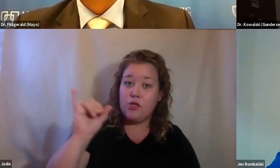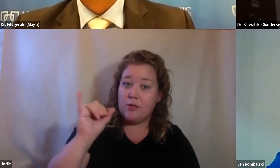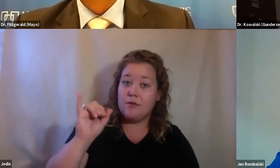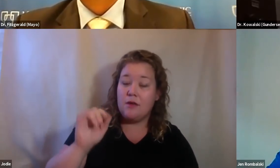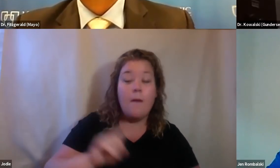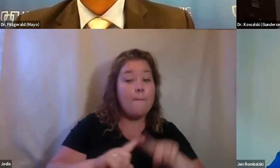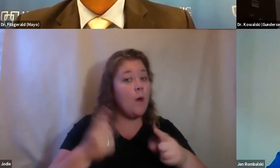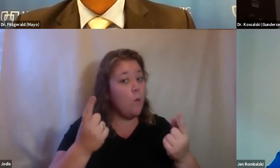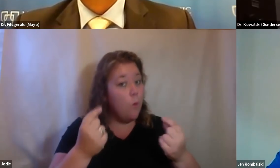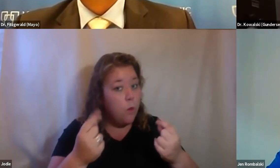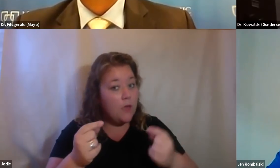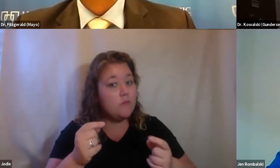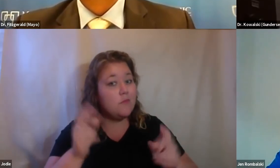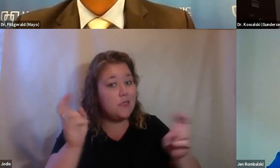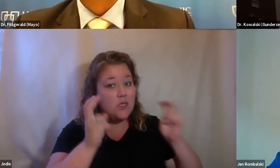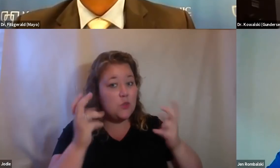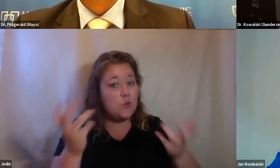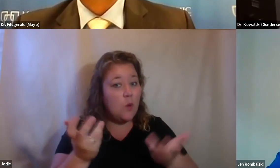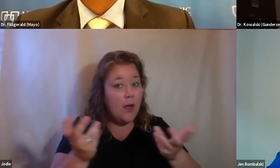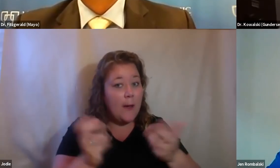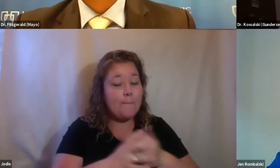issue and what is out there, and it's a